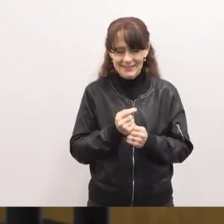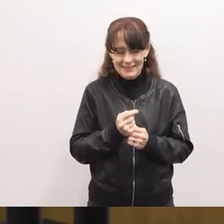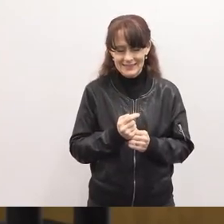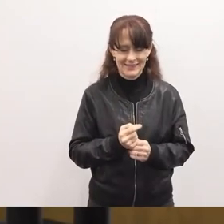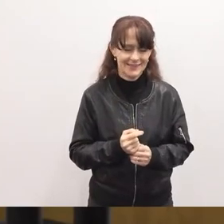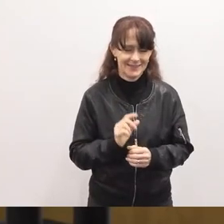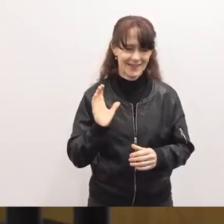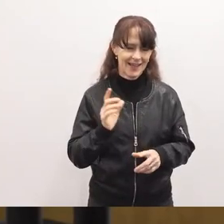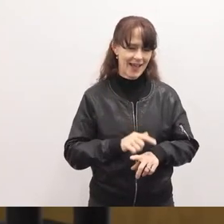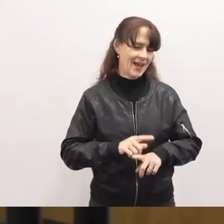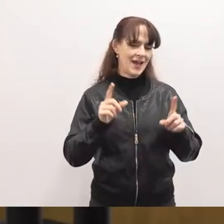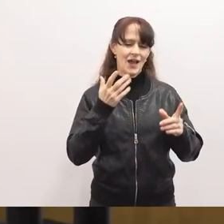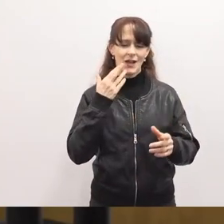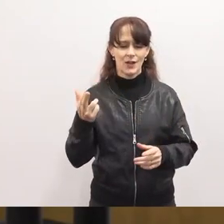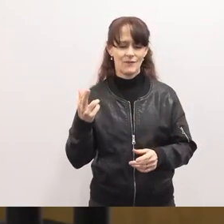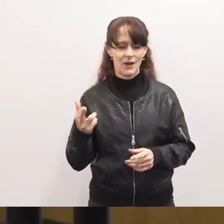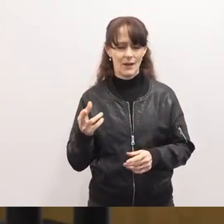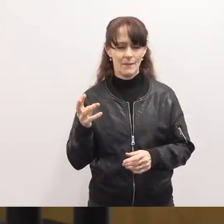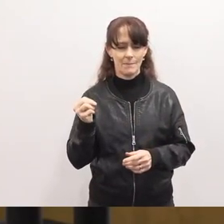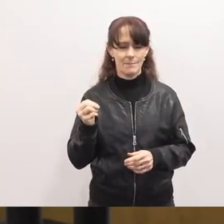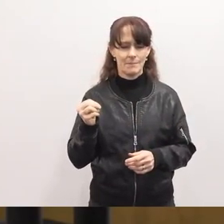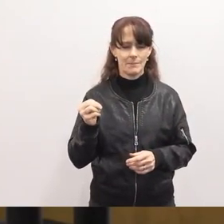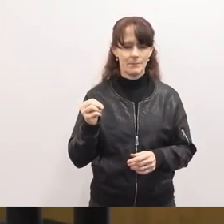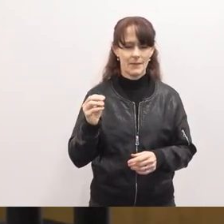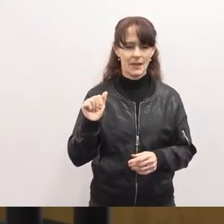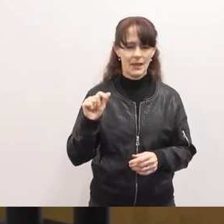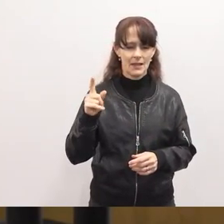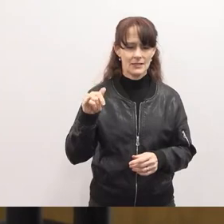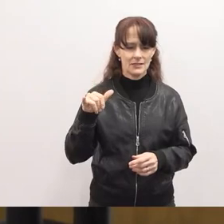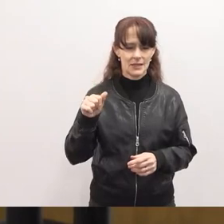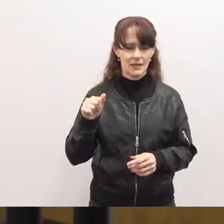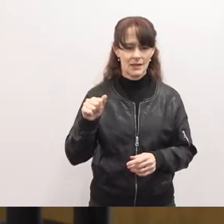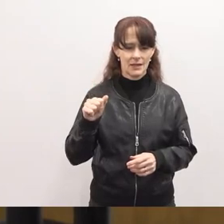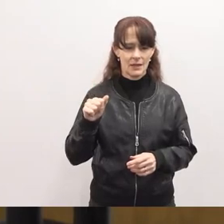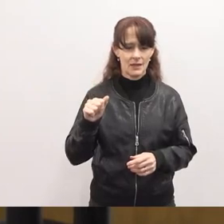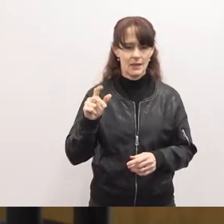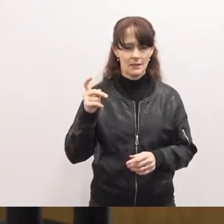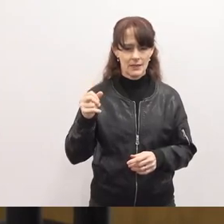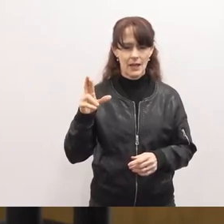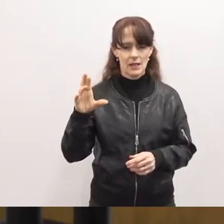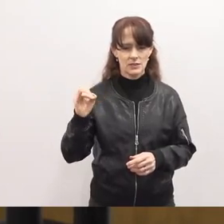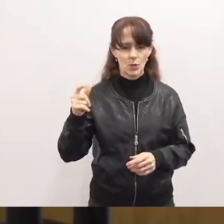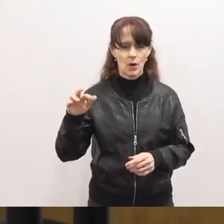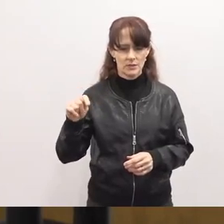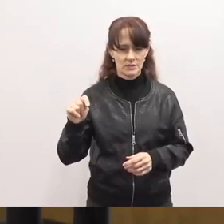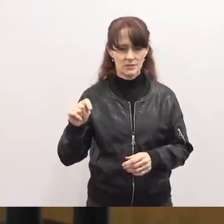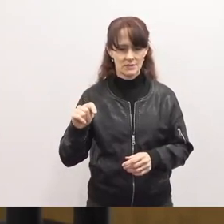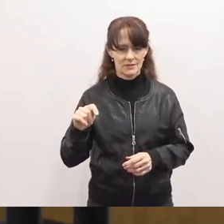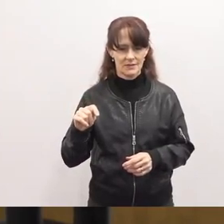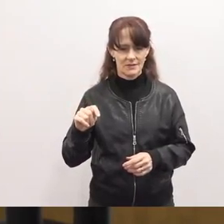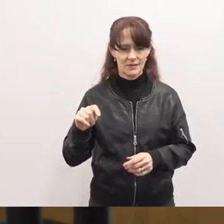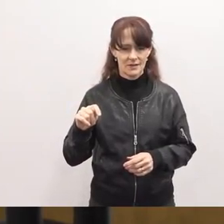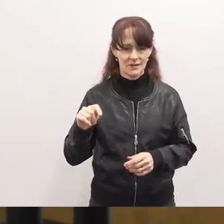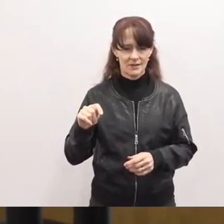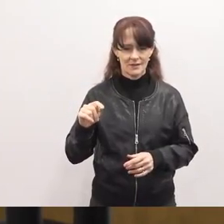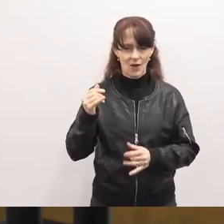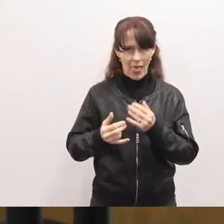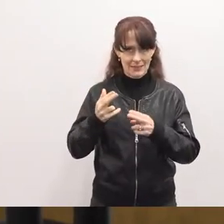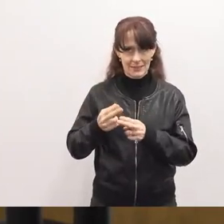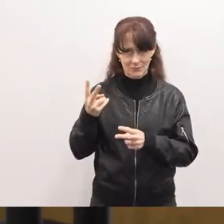our good friend, Miss Alyssa Taylor Stewart, I don't want to mess up her last